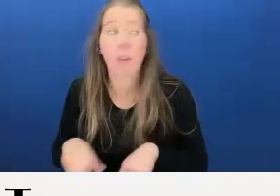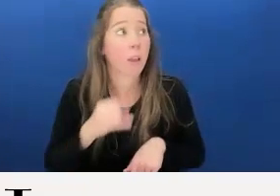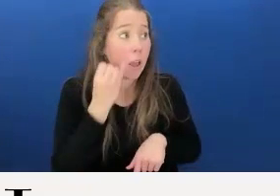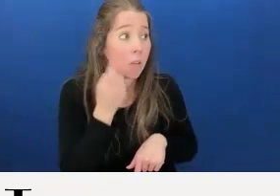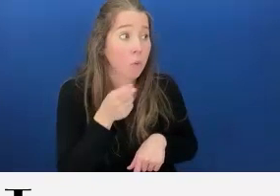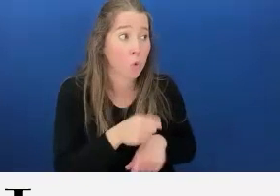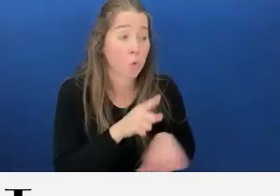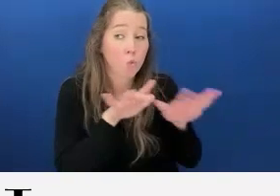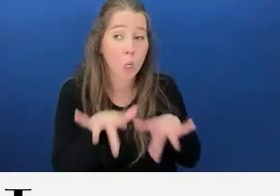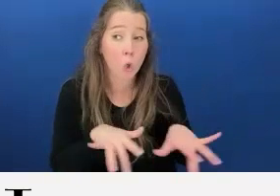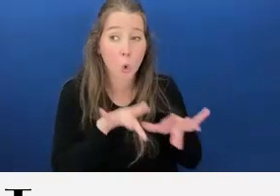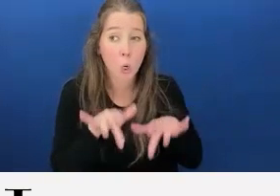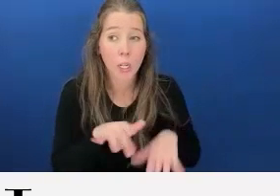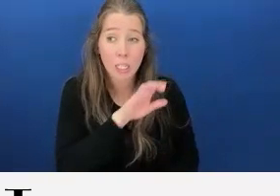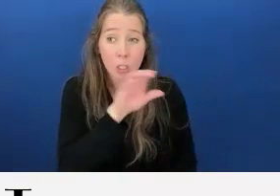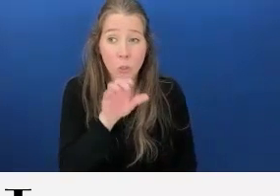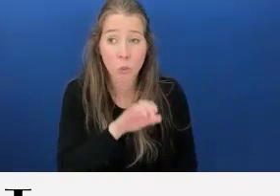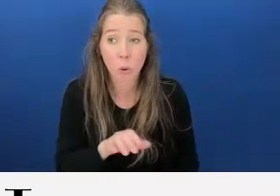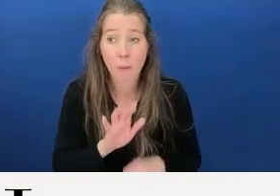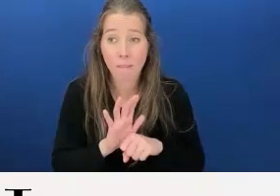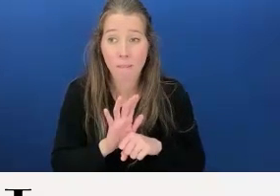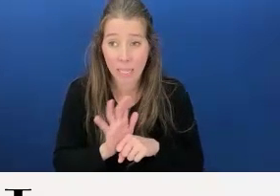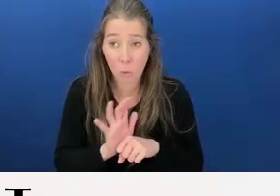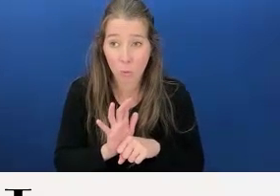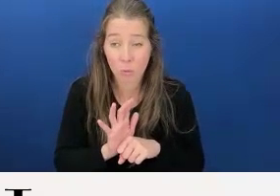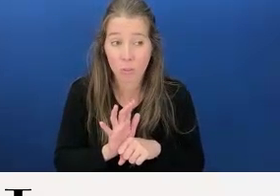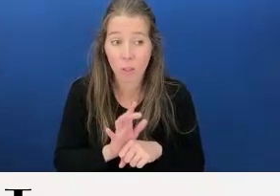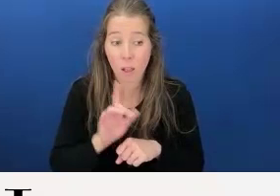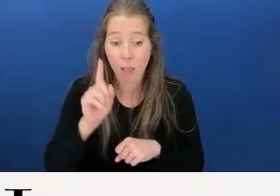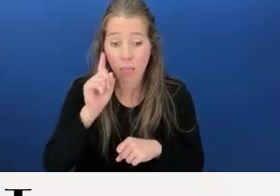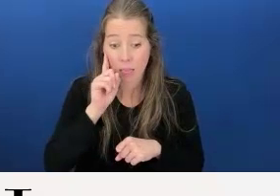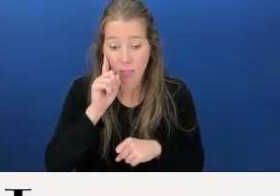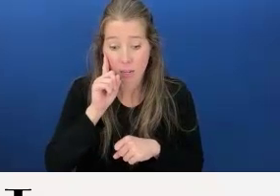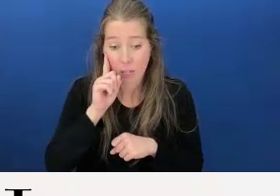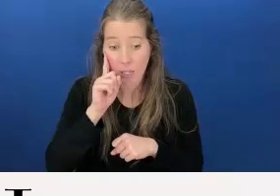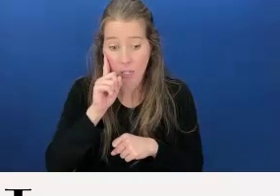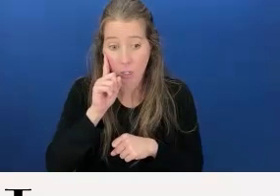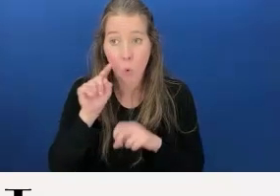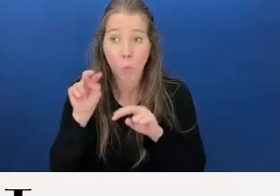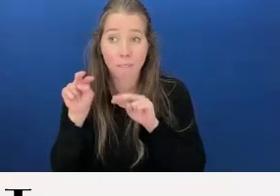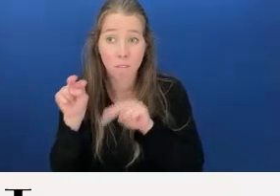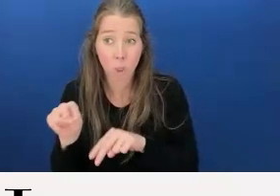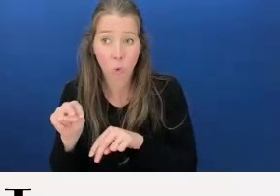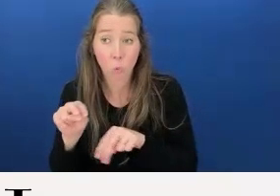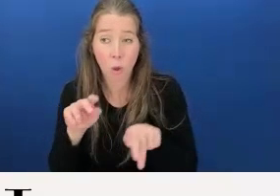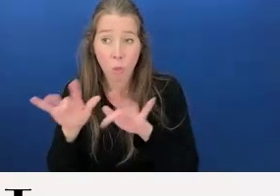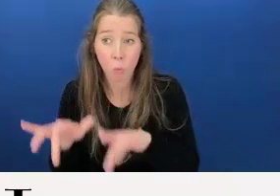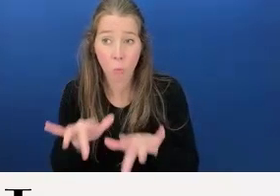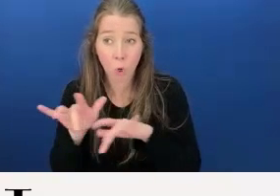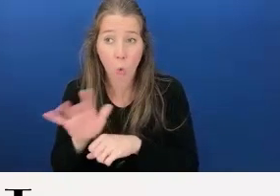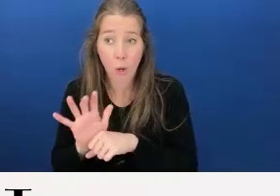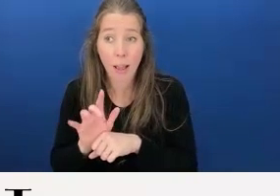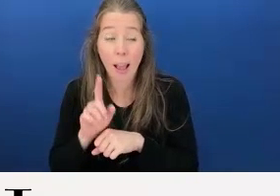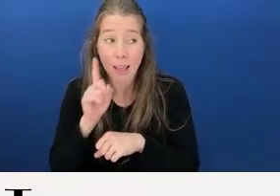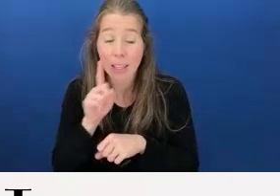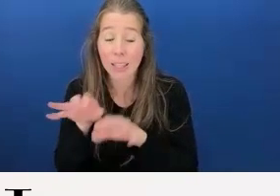recording the Zoom videos, I believe when you view the recording, there is captions that you